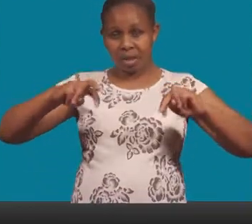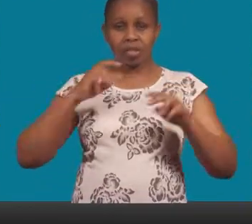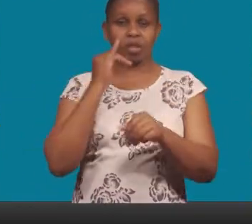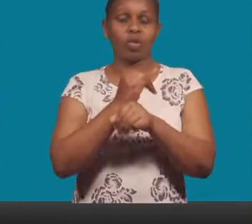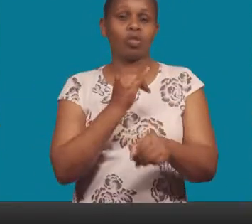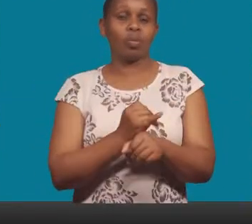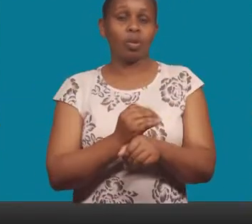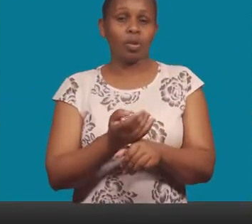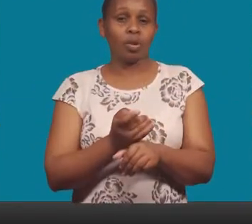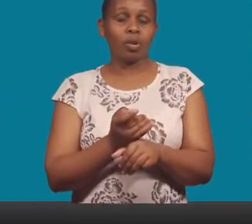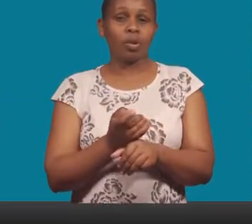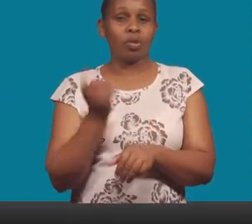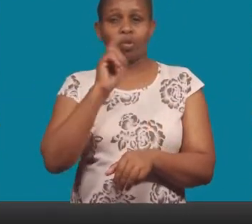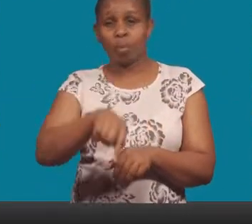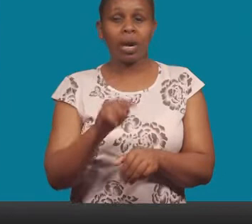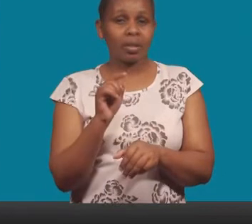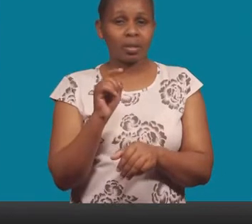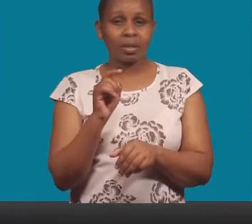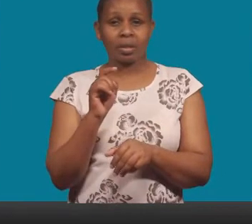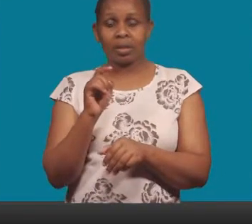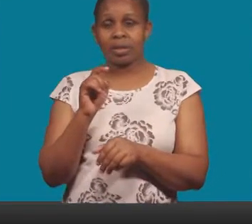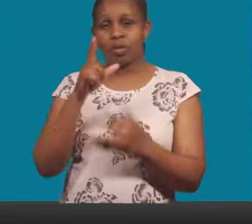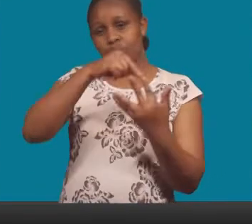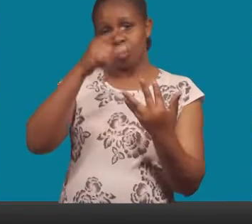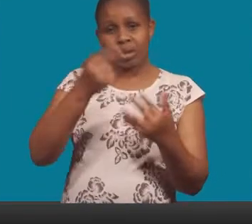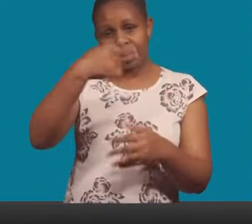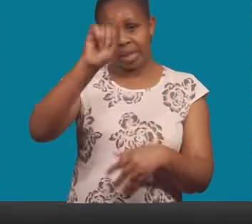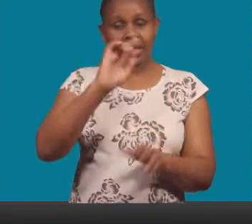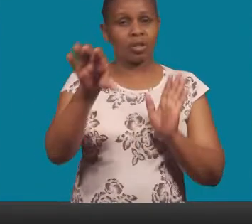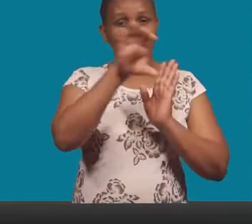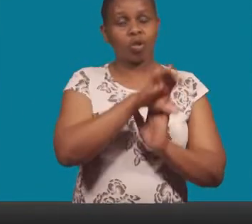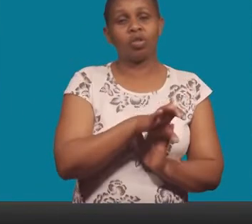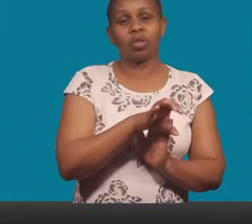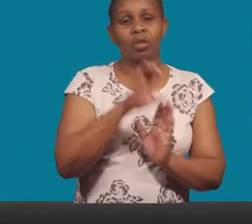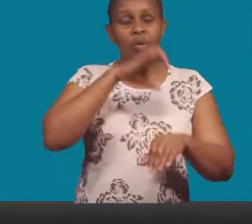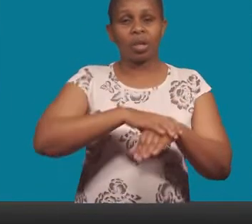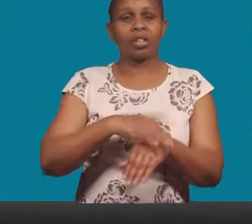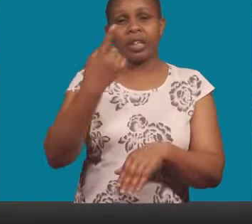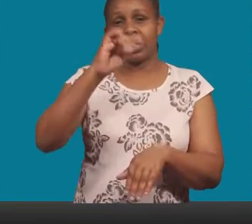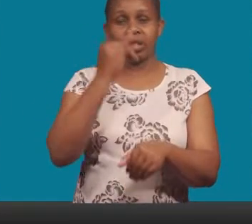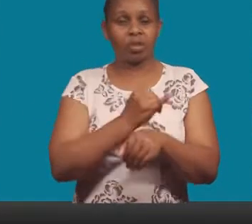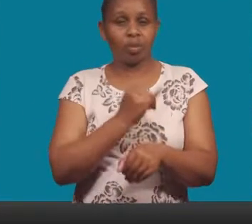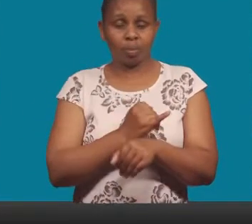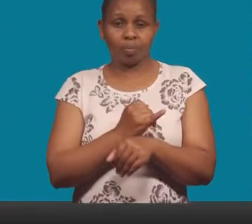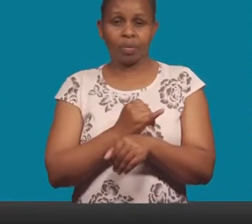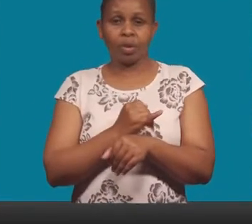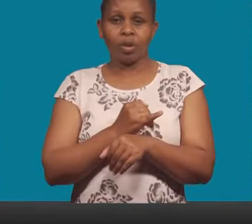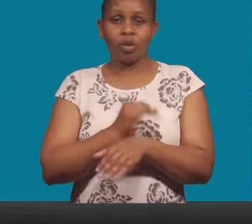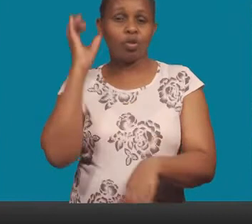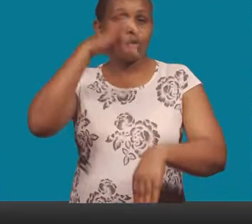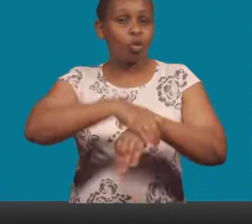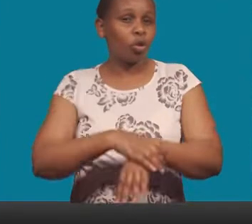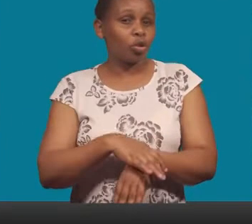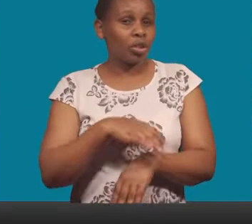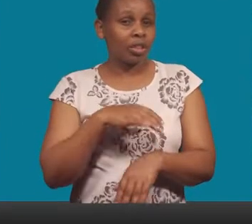choose the career, the right career. And I said that in the beginning, Brian, I said that you choose the wrong career when you don't explore some